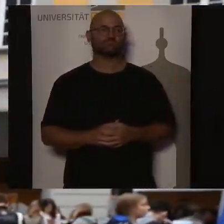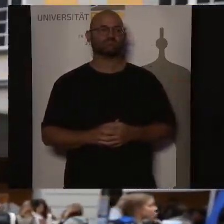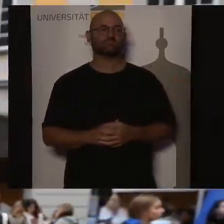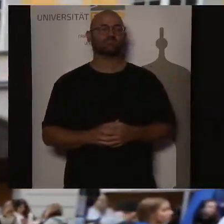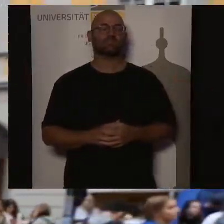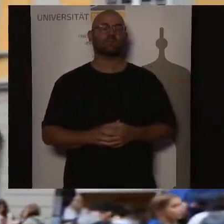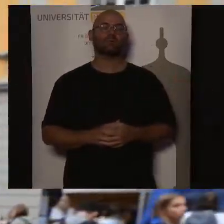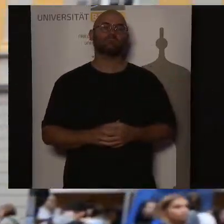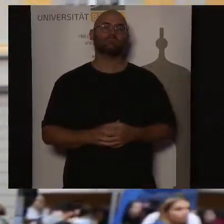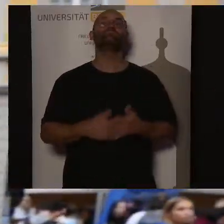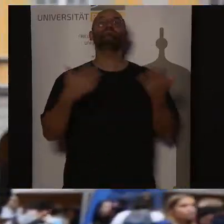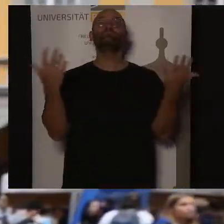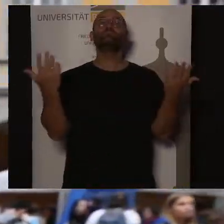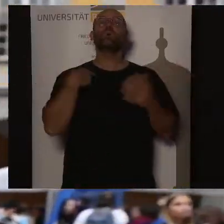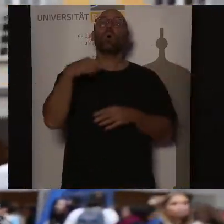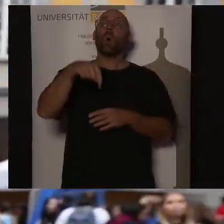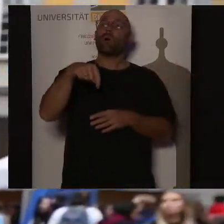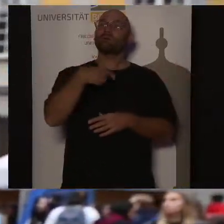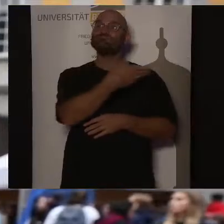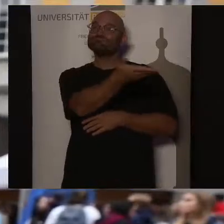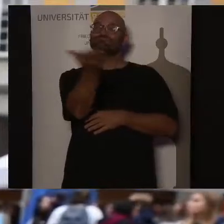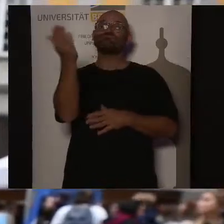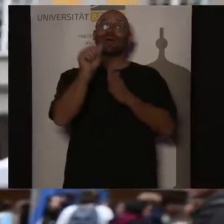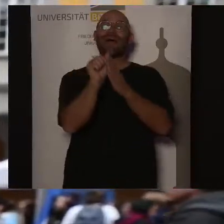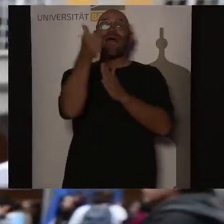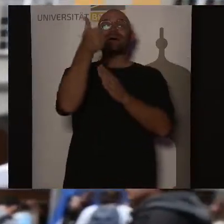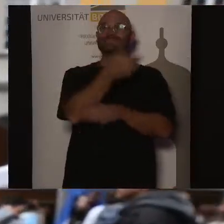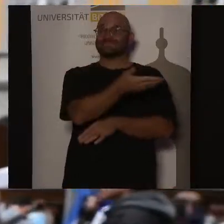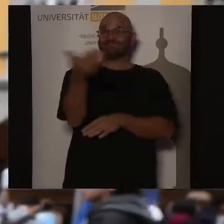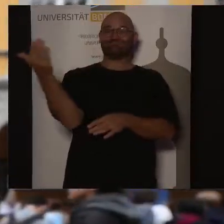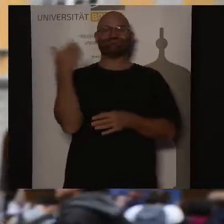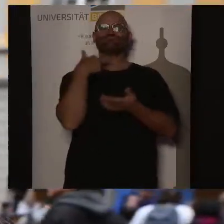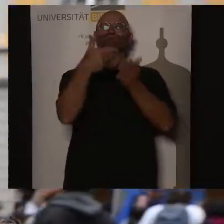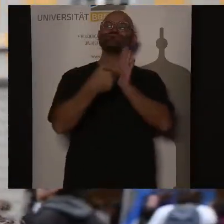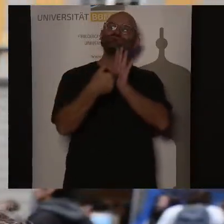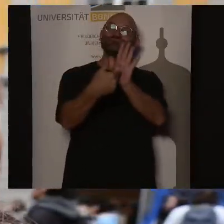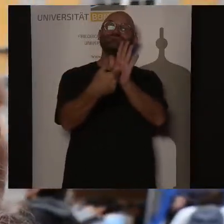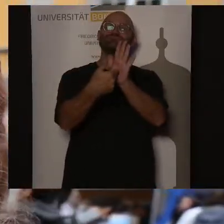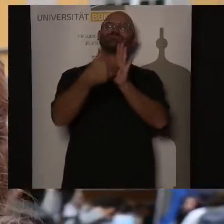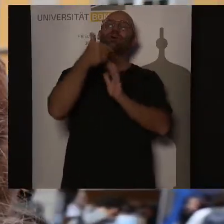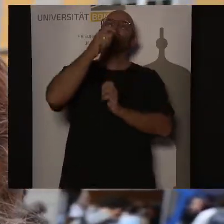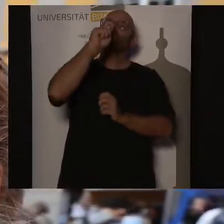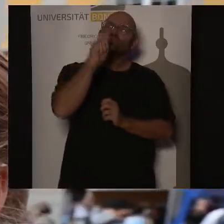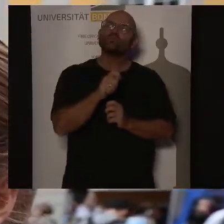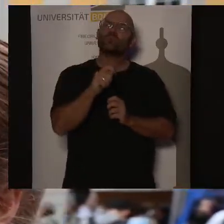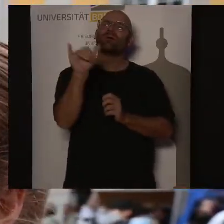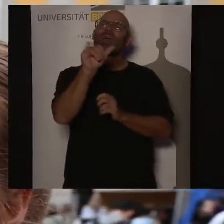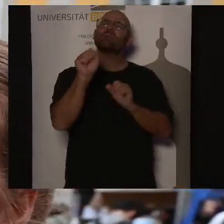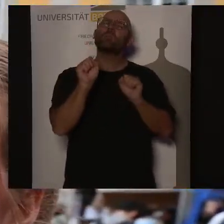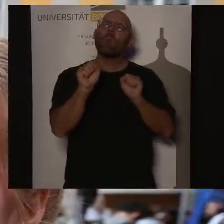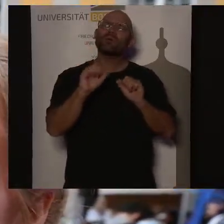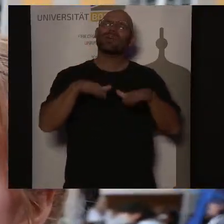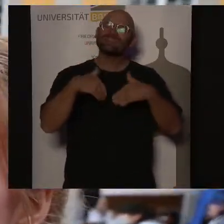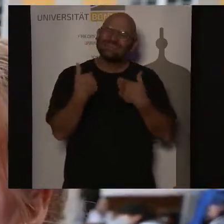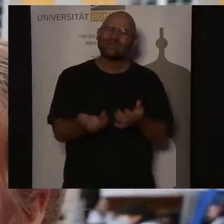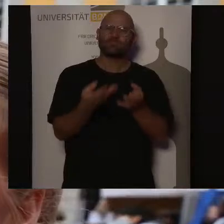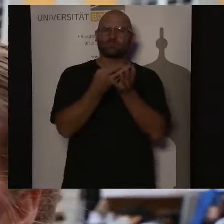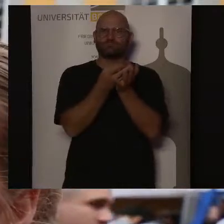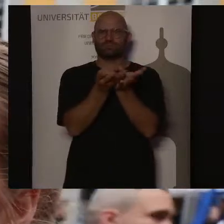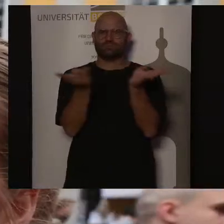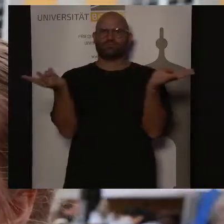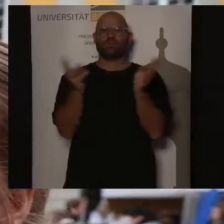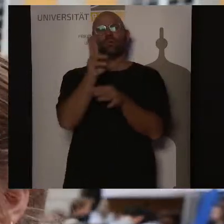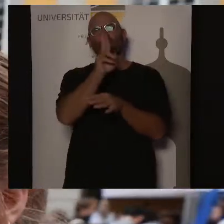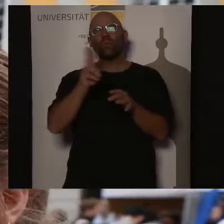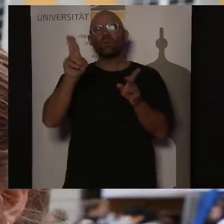Market? Today is about showing to you first semester students what else you can do besides